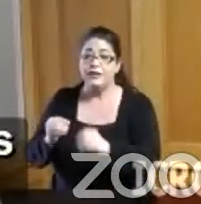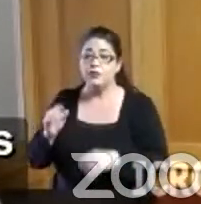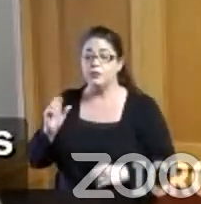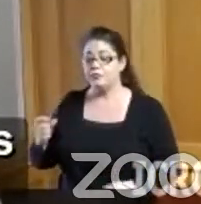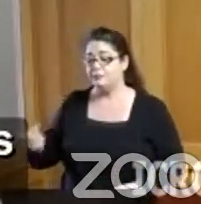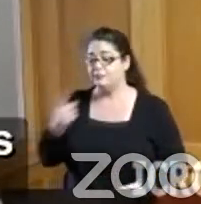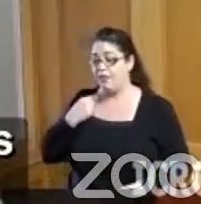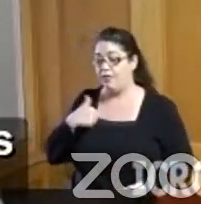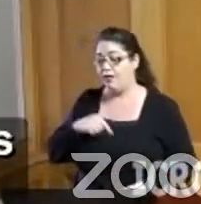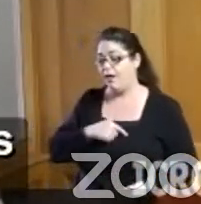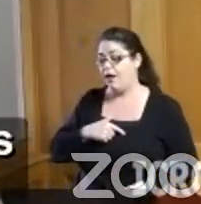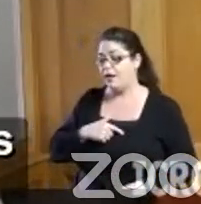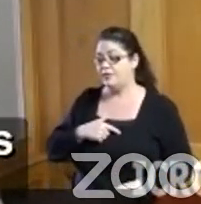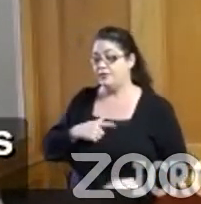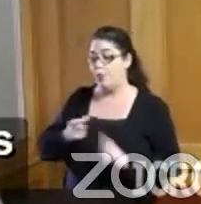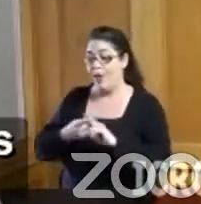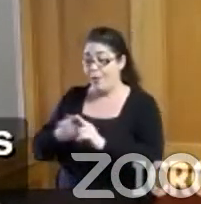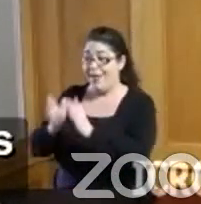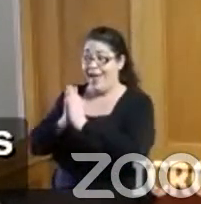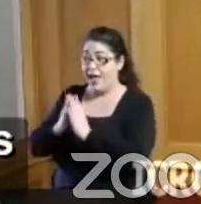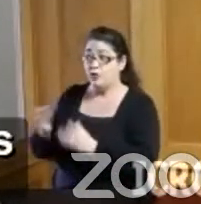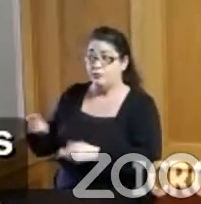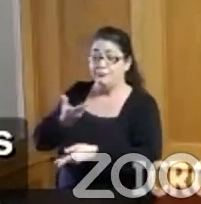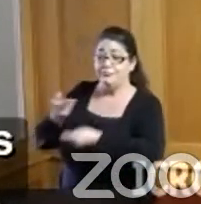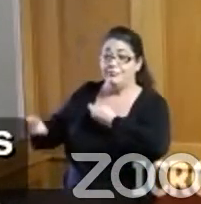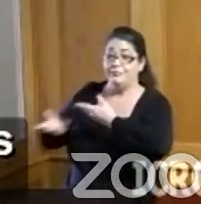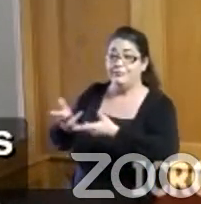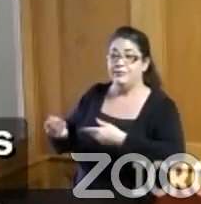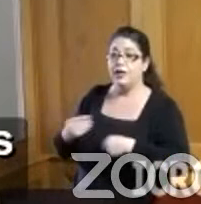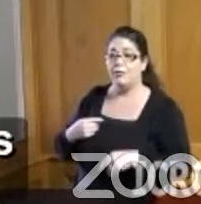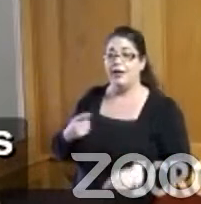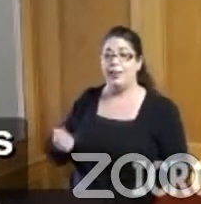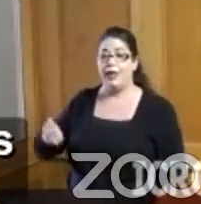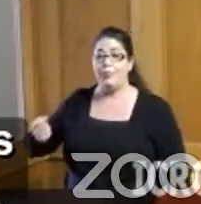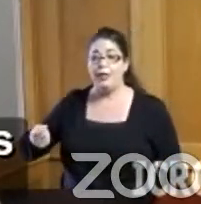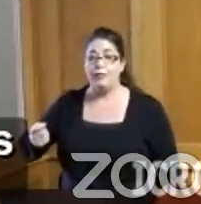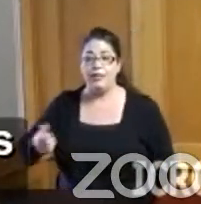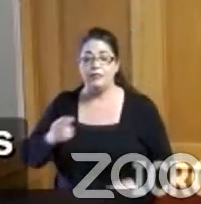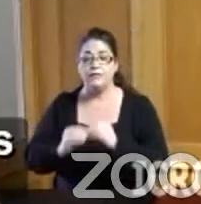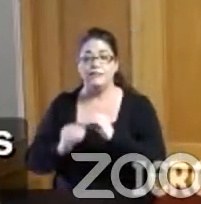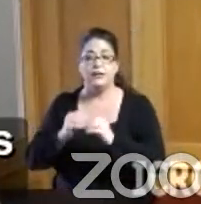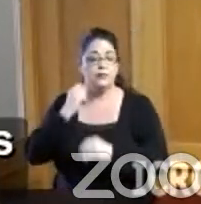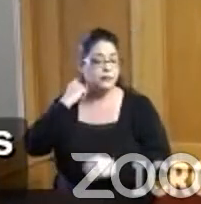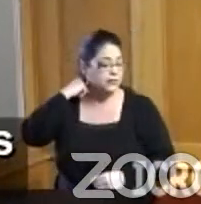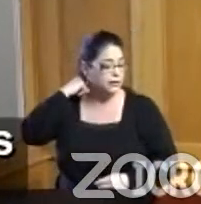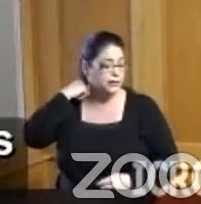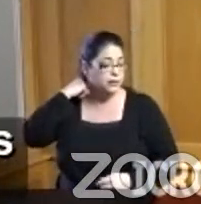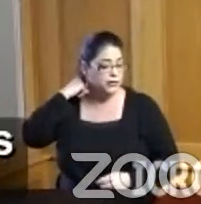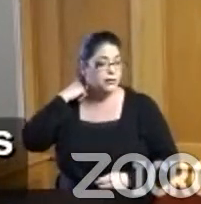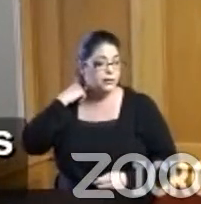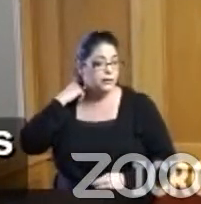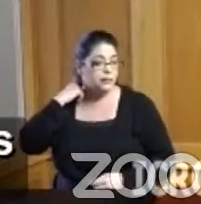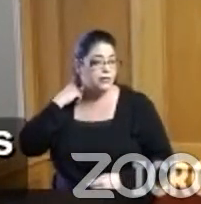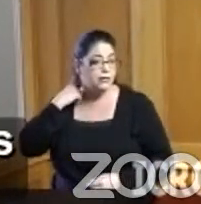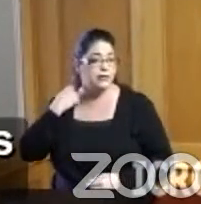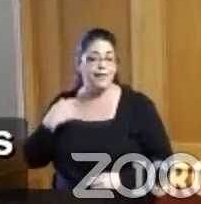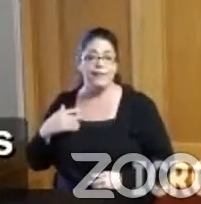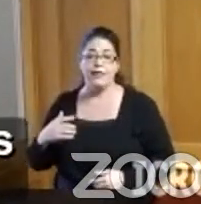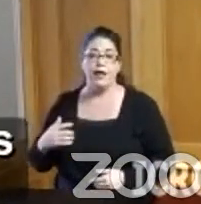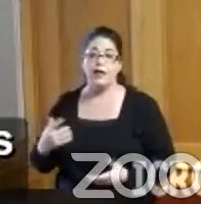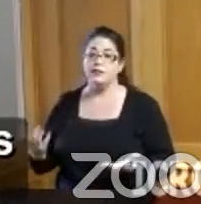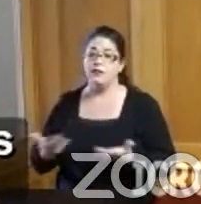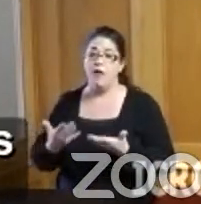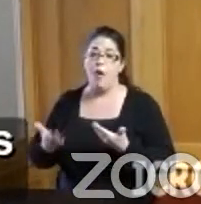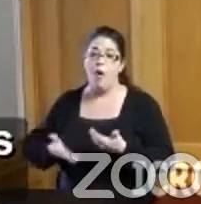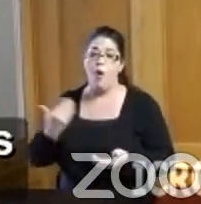give us information as we ask for it. But it's such a major, and it's almost cost